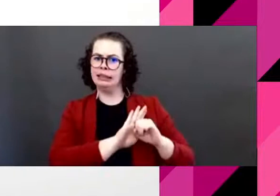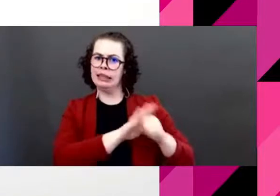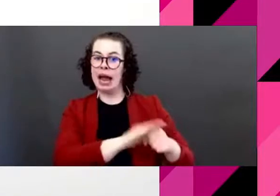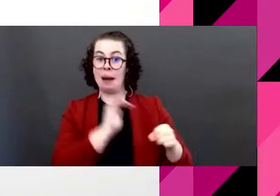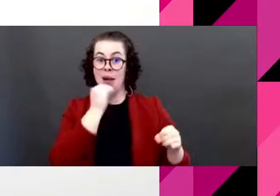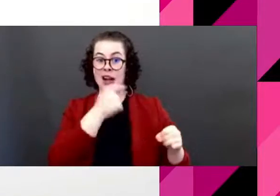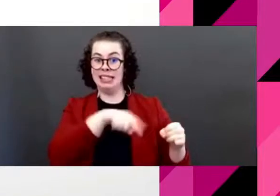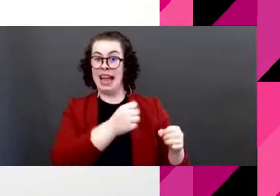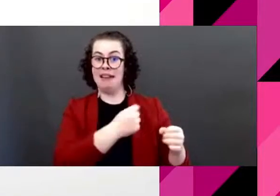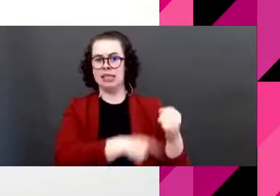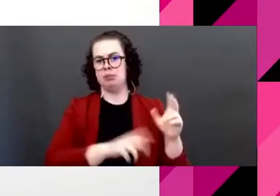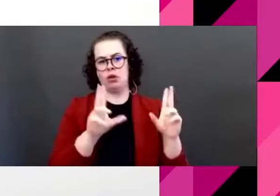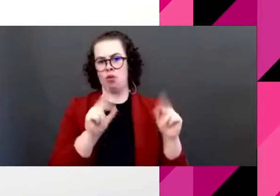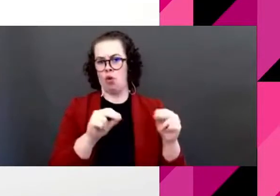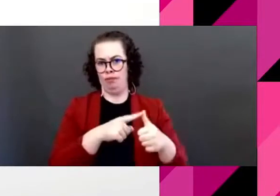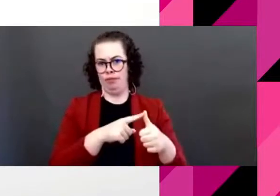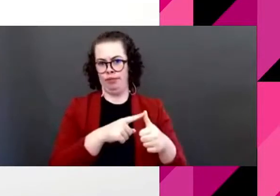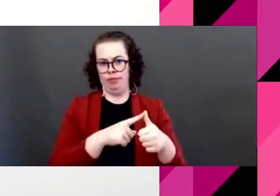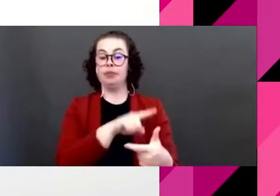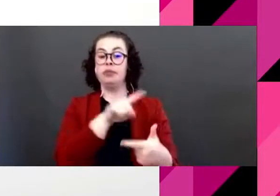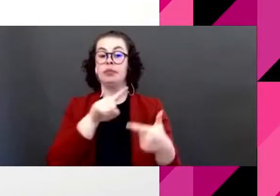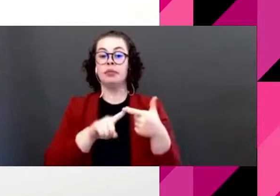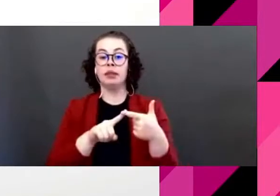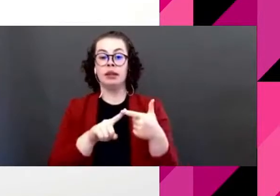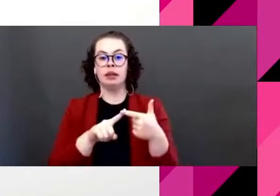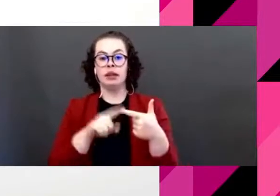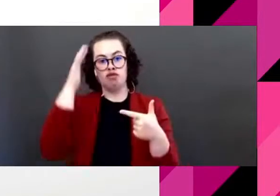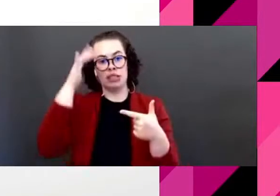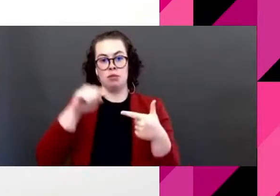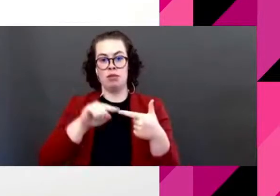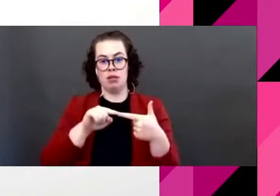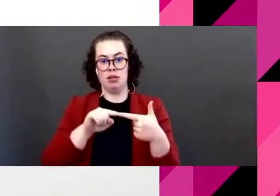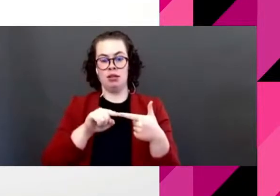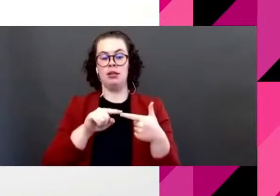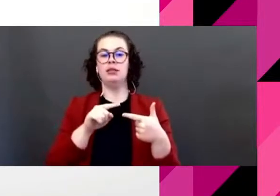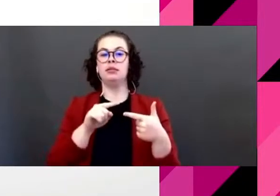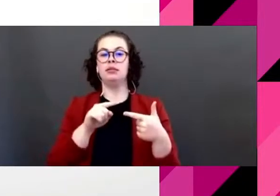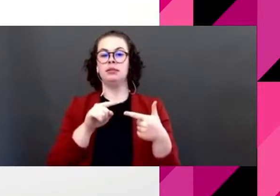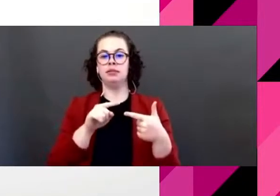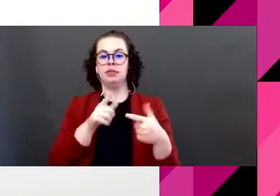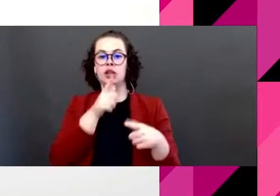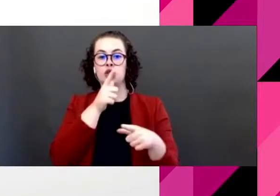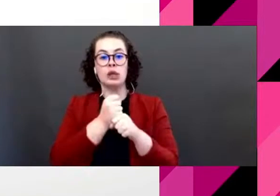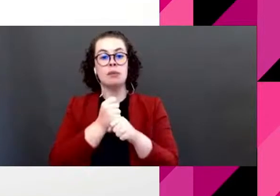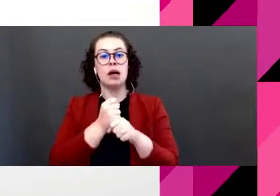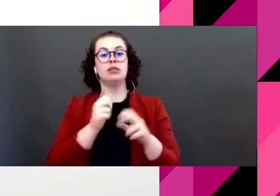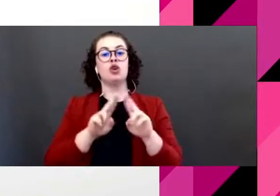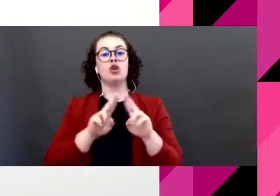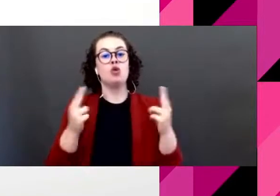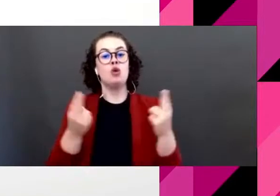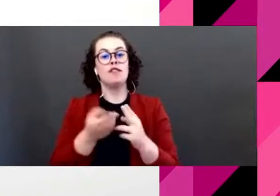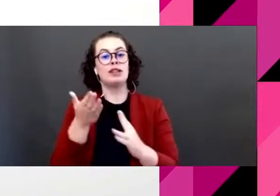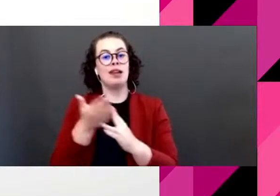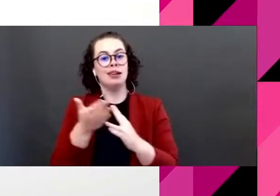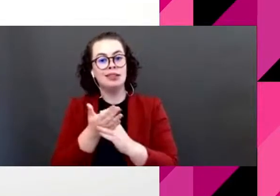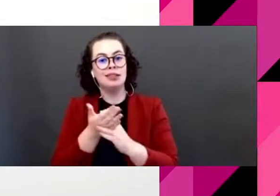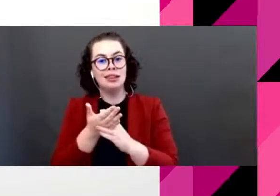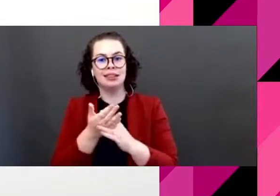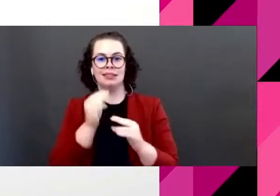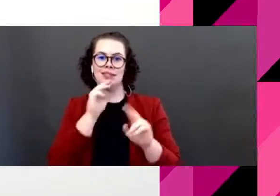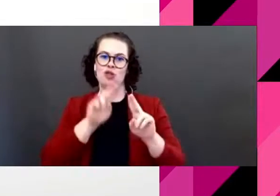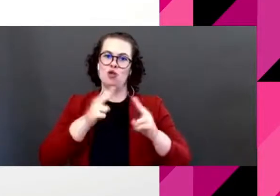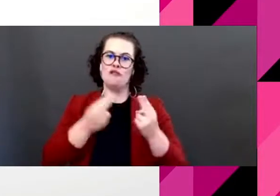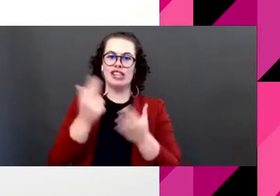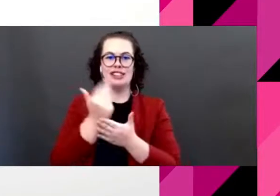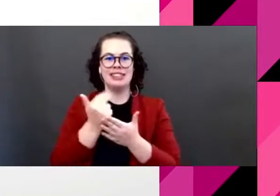disability. Principle two relates to universal accessibility, universal design, and